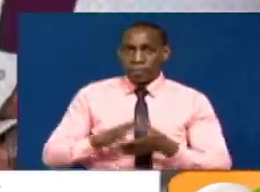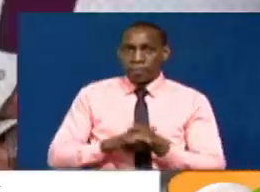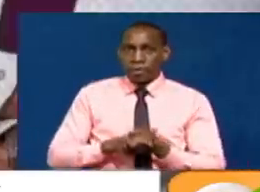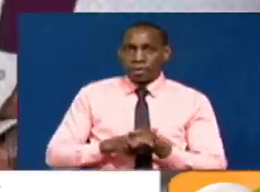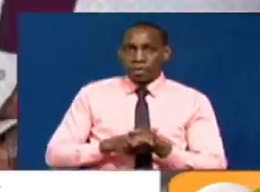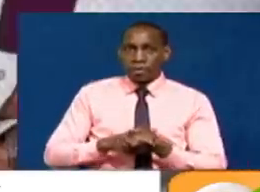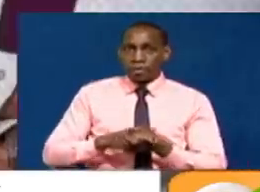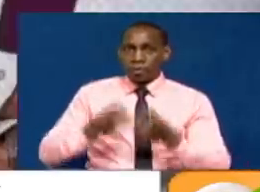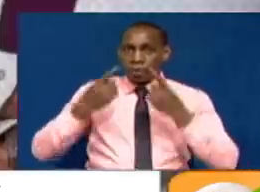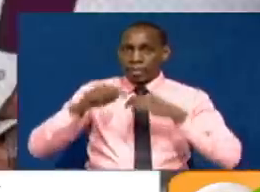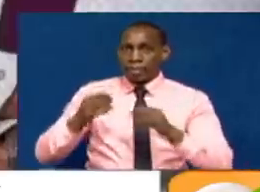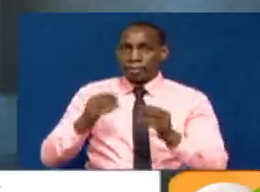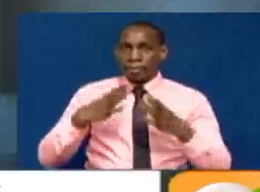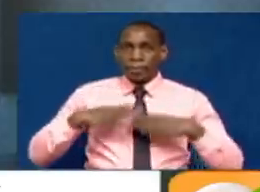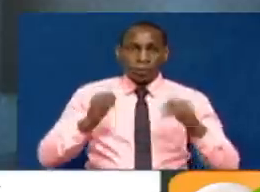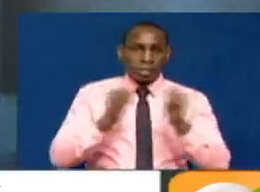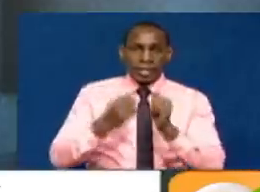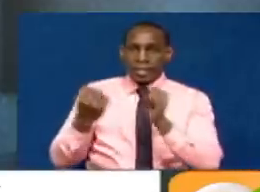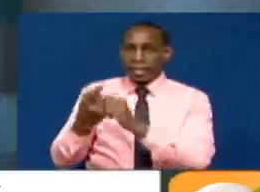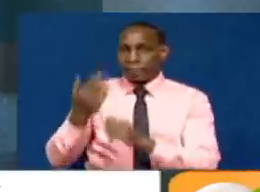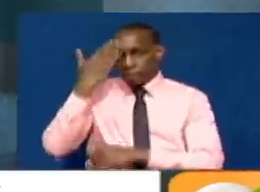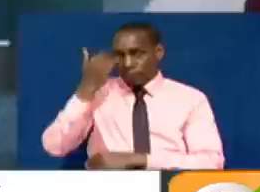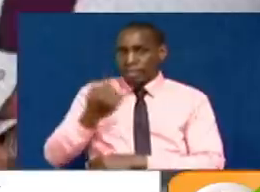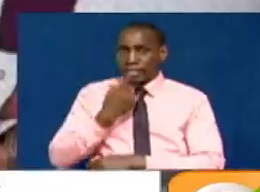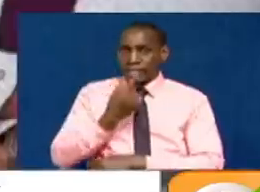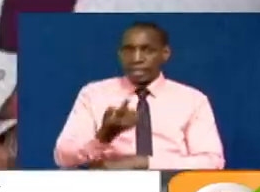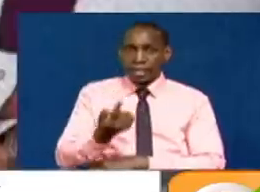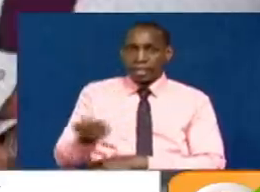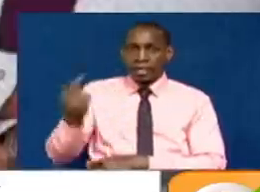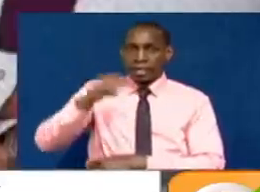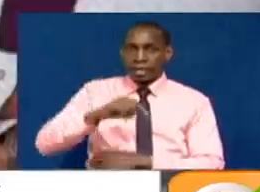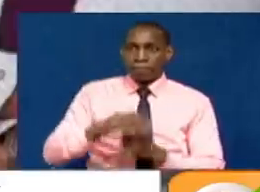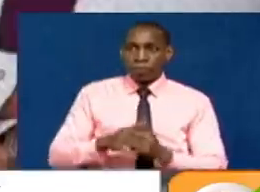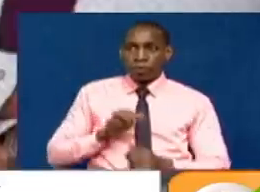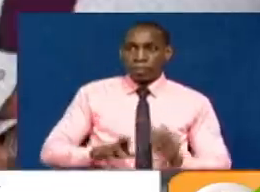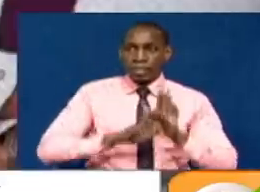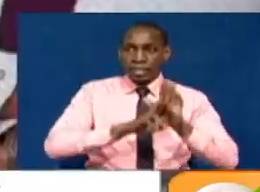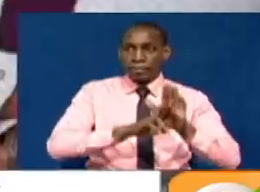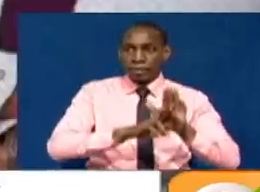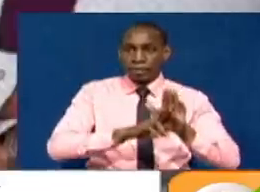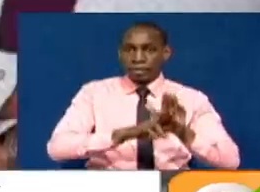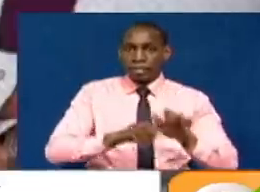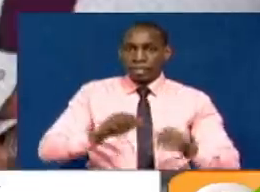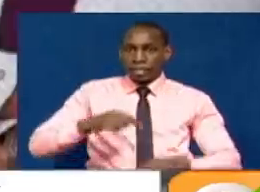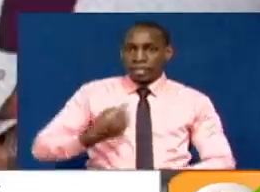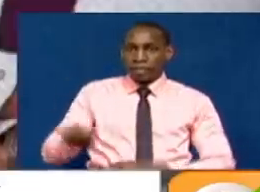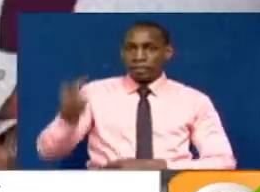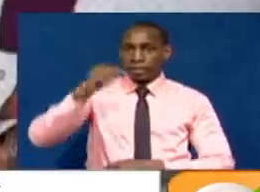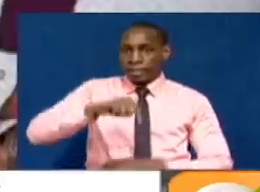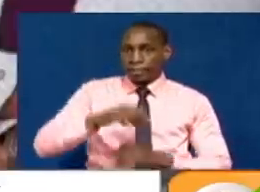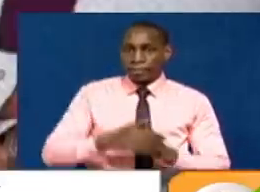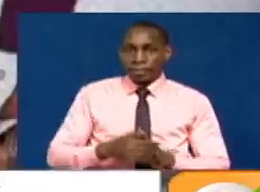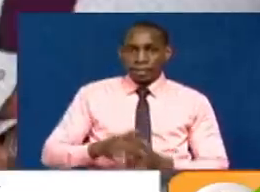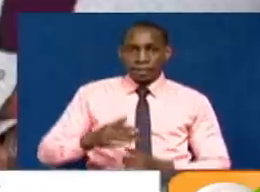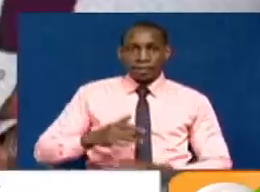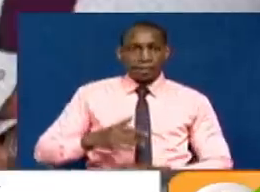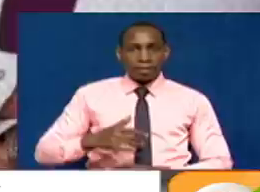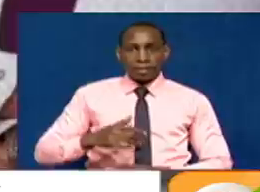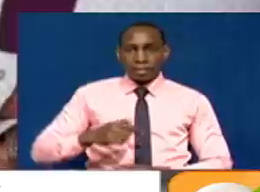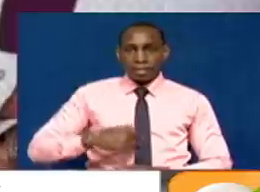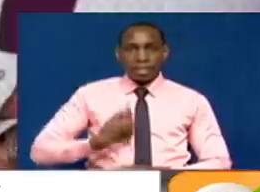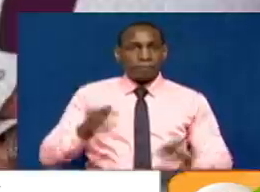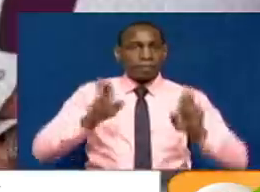karibu watu 10, 11 hivi. Mbona niambiwe? Waliniambia nikuja human rep nikikuja. Si mimi nilikuja kwa hiari yangu.